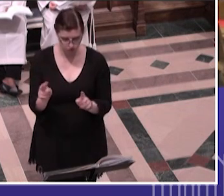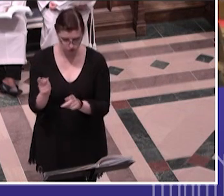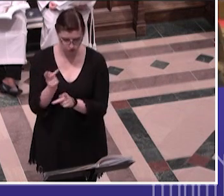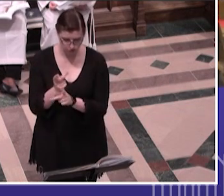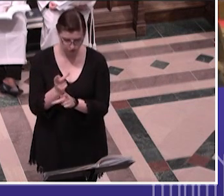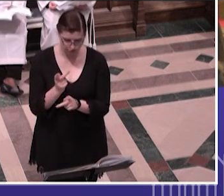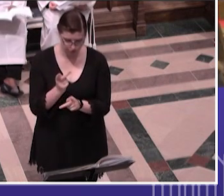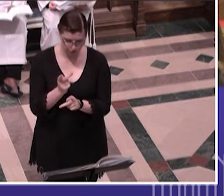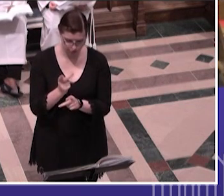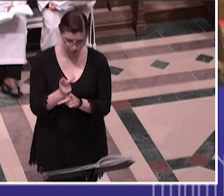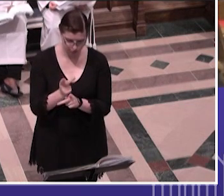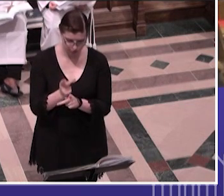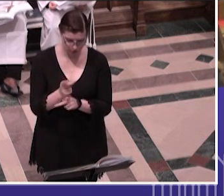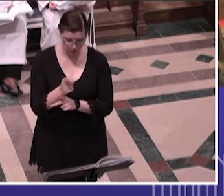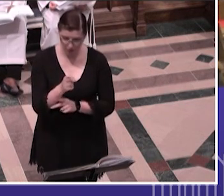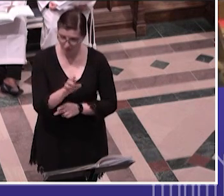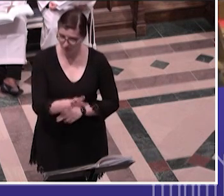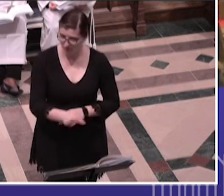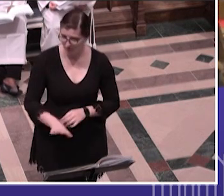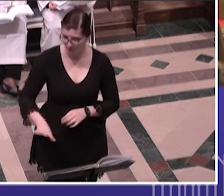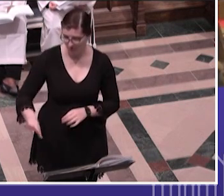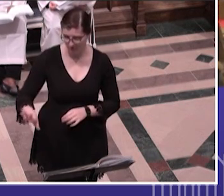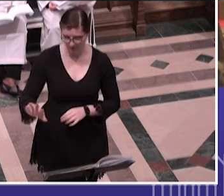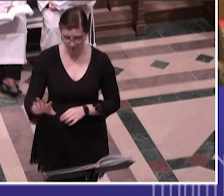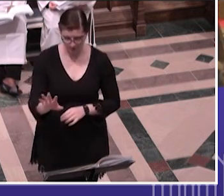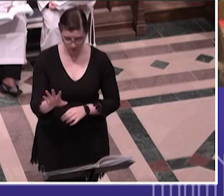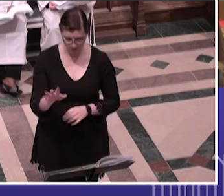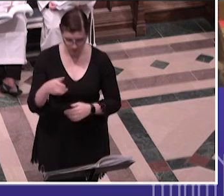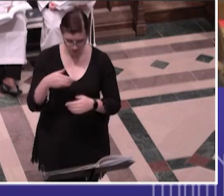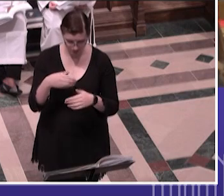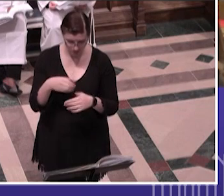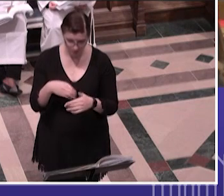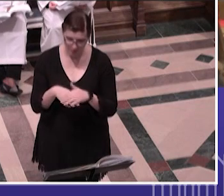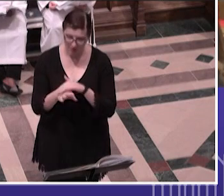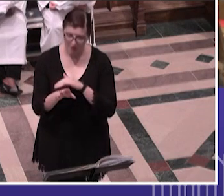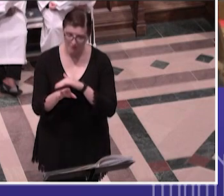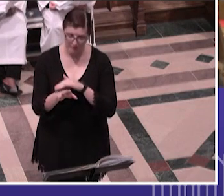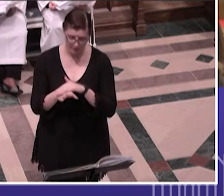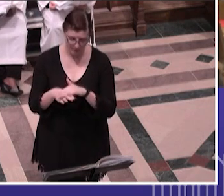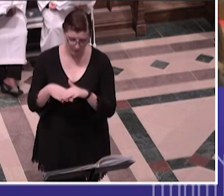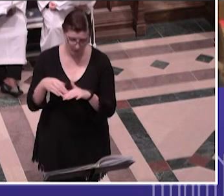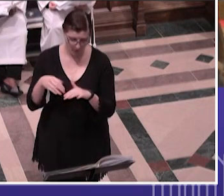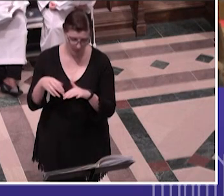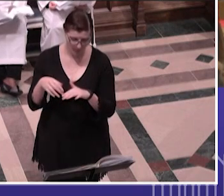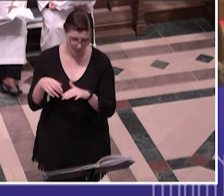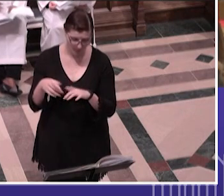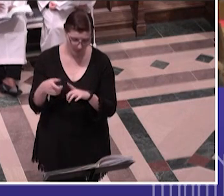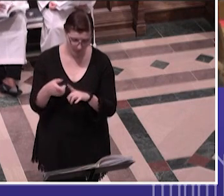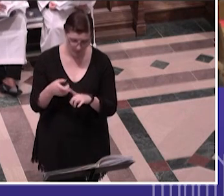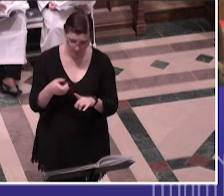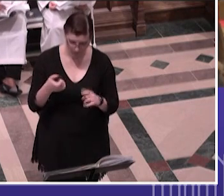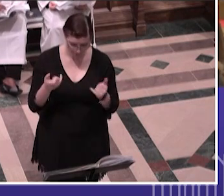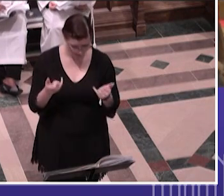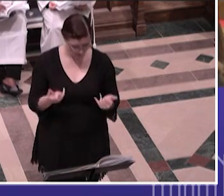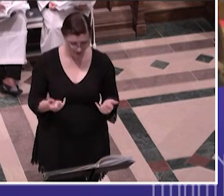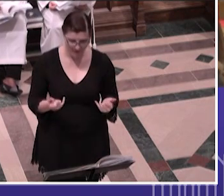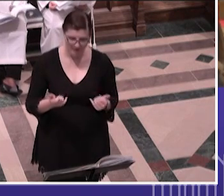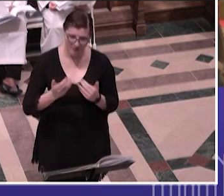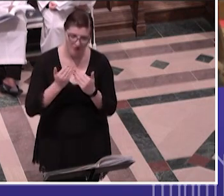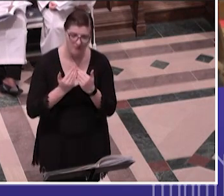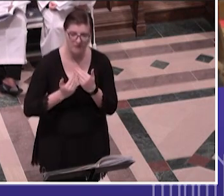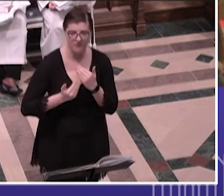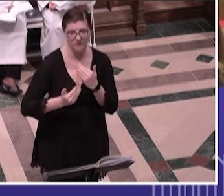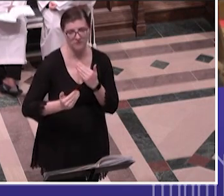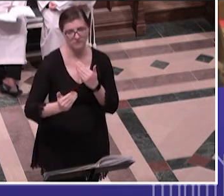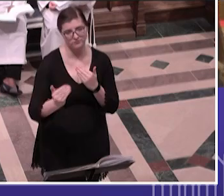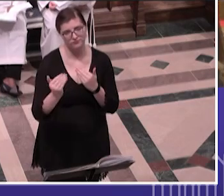out and your coming in from this time forth